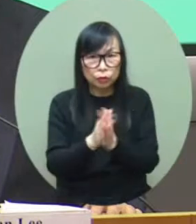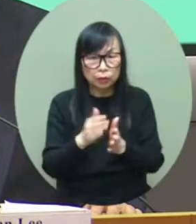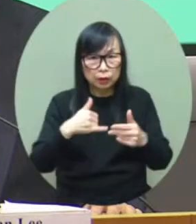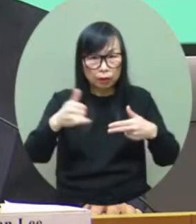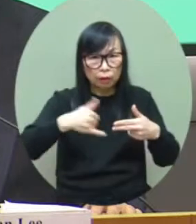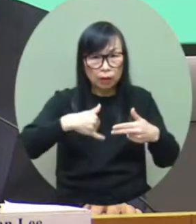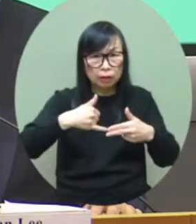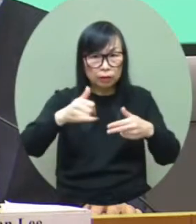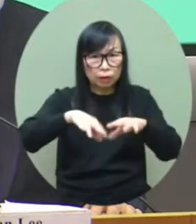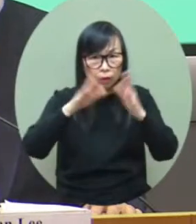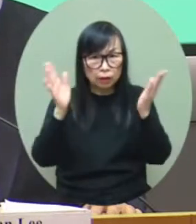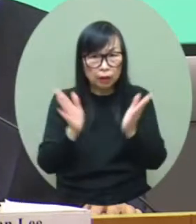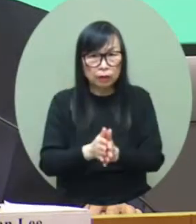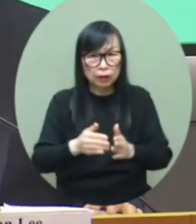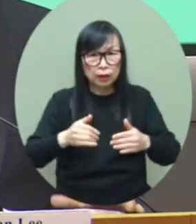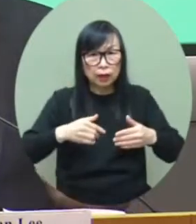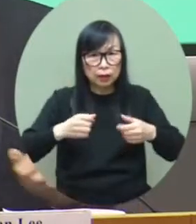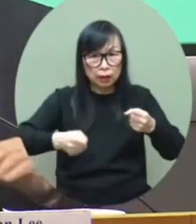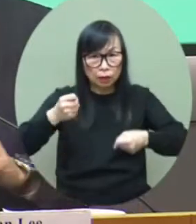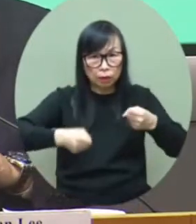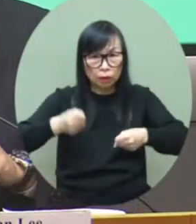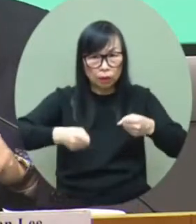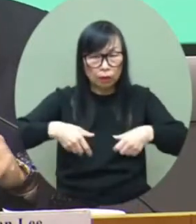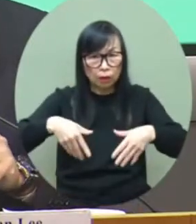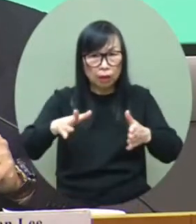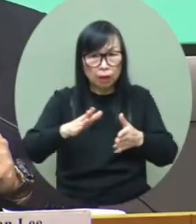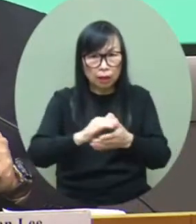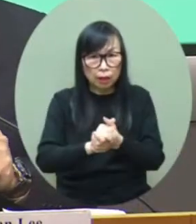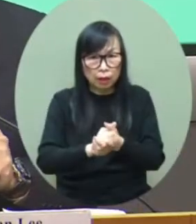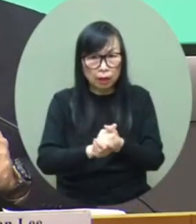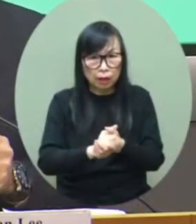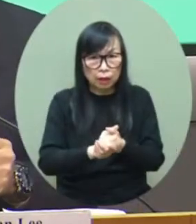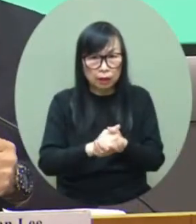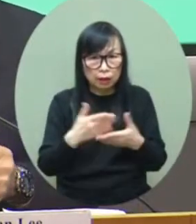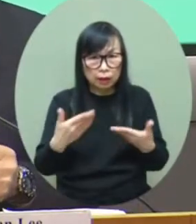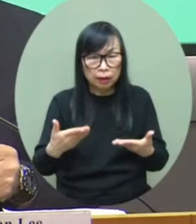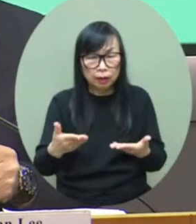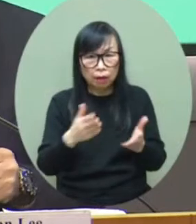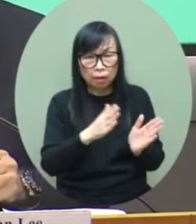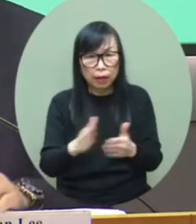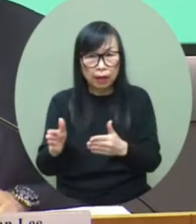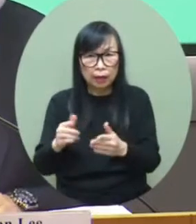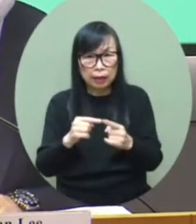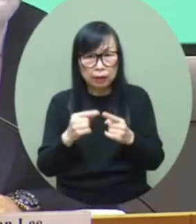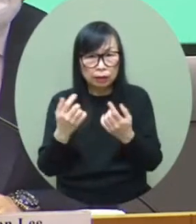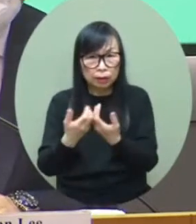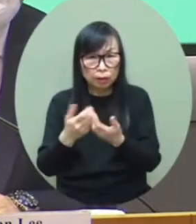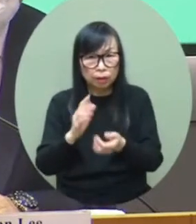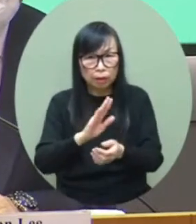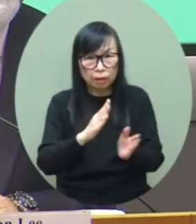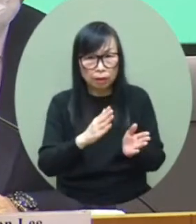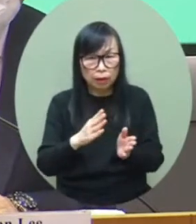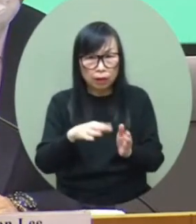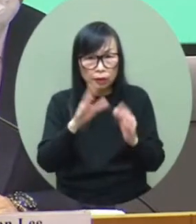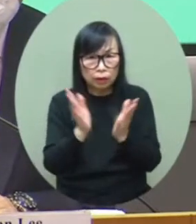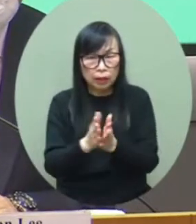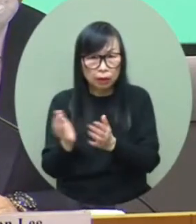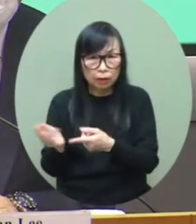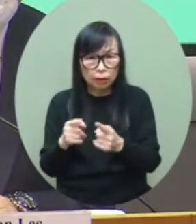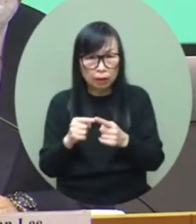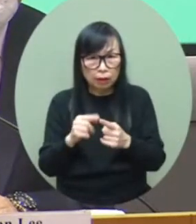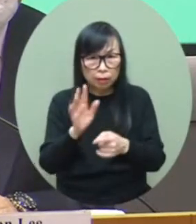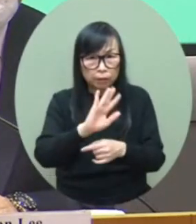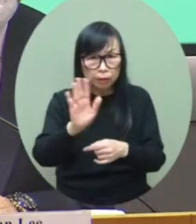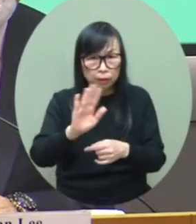to 10 p.m. After full resumption of travel, all BCBs no longer have any online